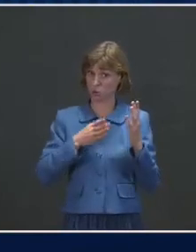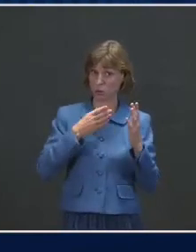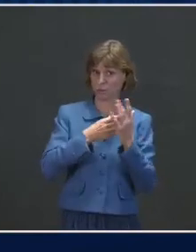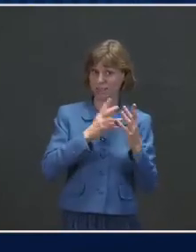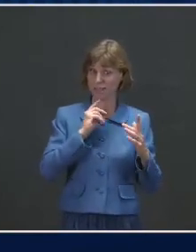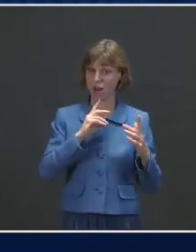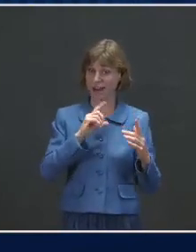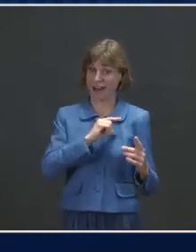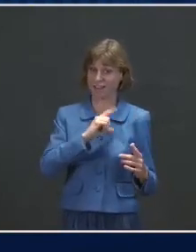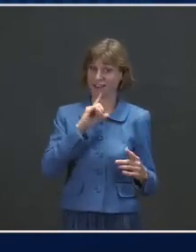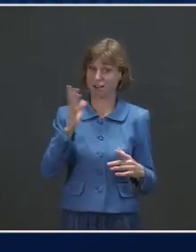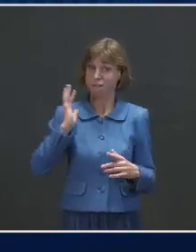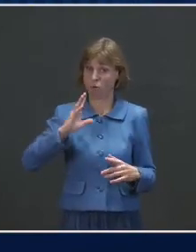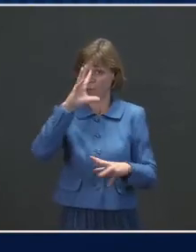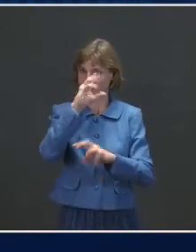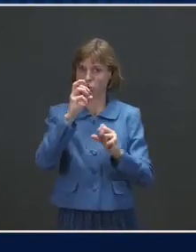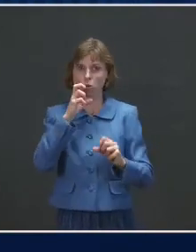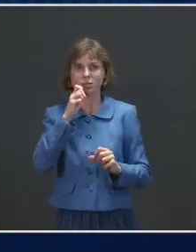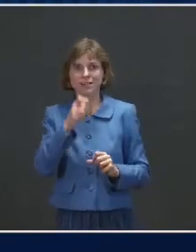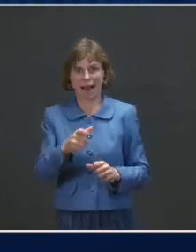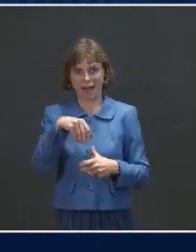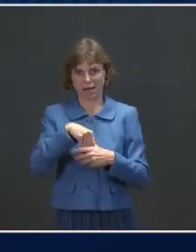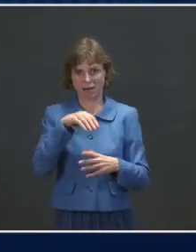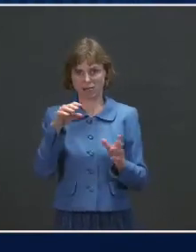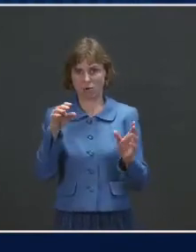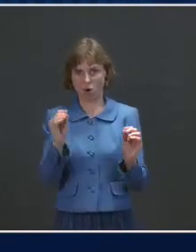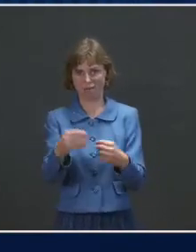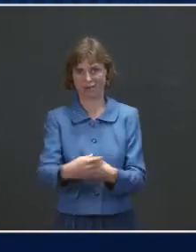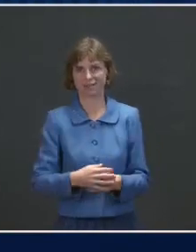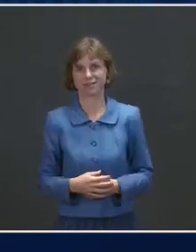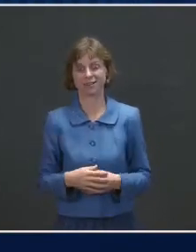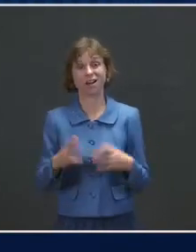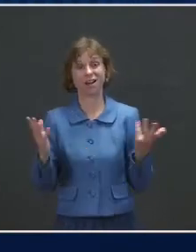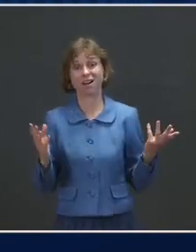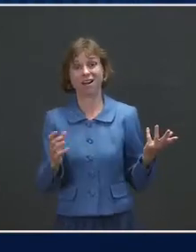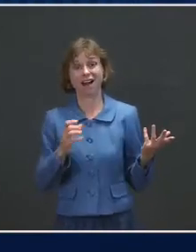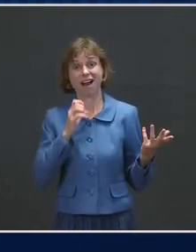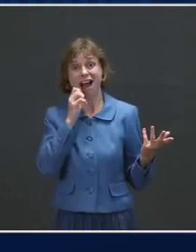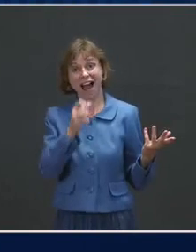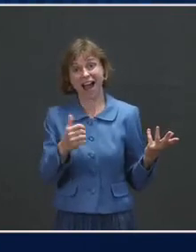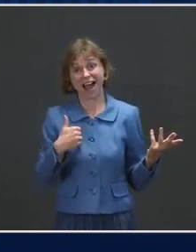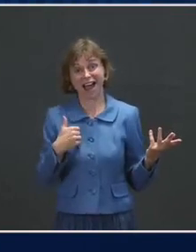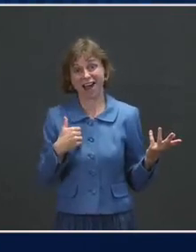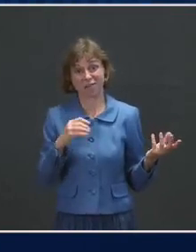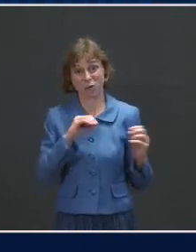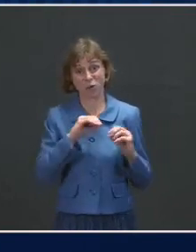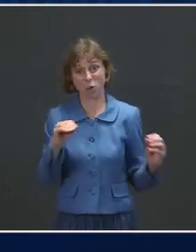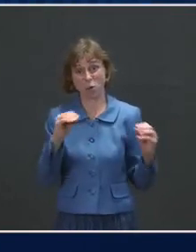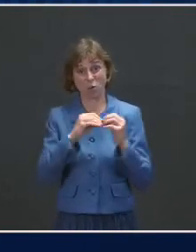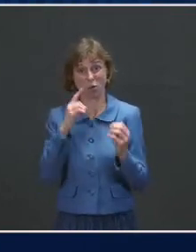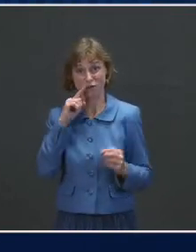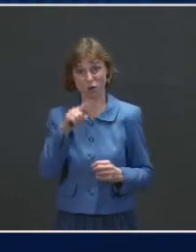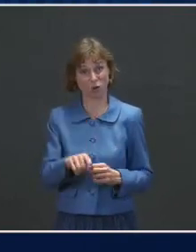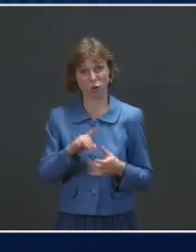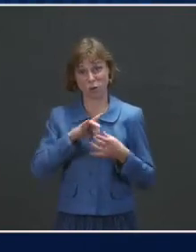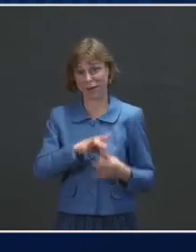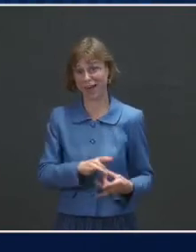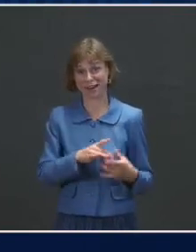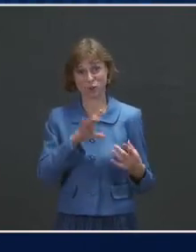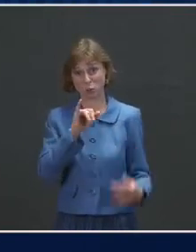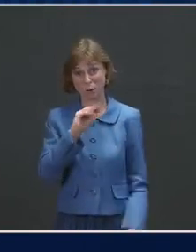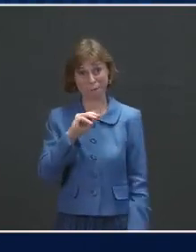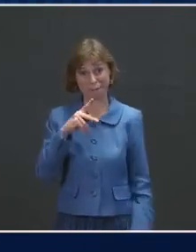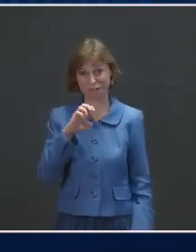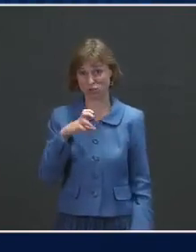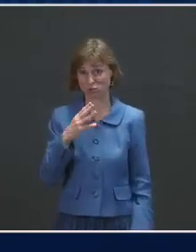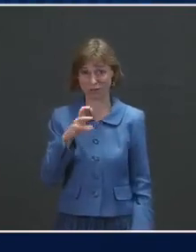former president who is no longer in office? I'm just not going to have any more for you on weighing in on impeachment. I appreciate it's a